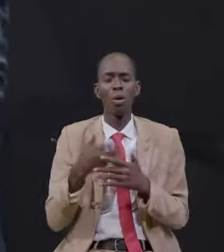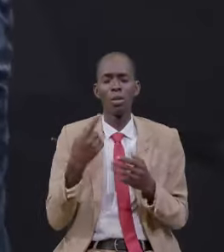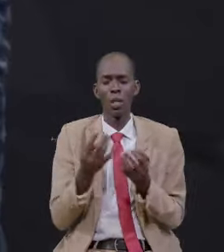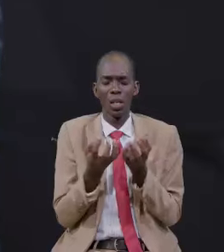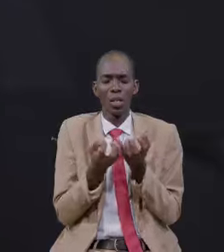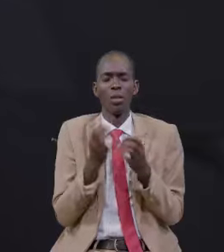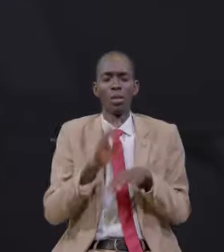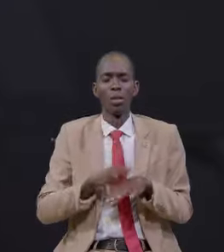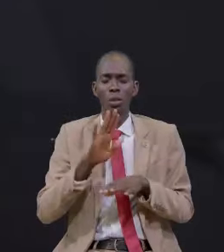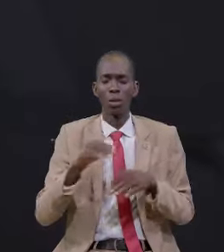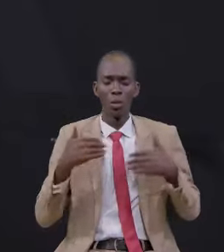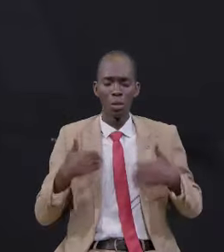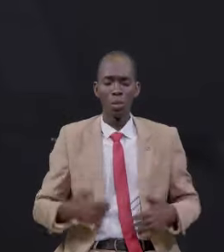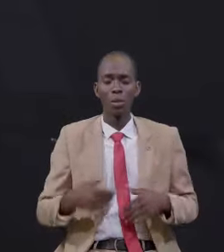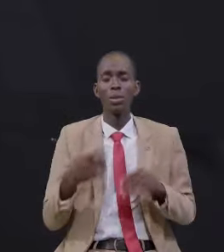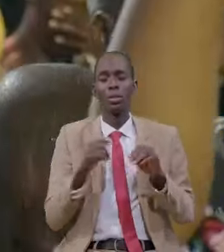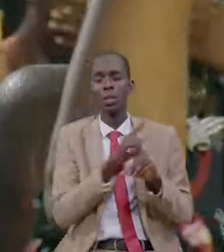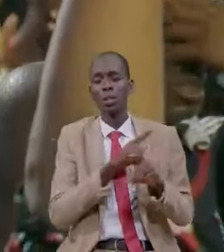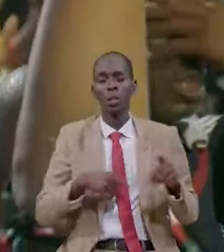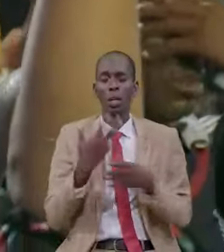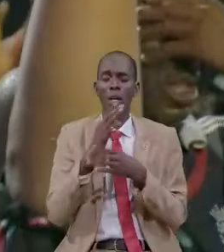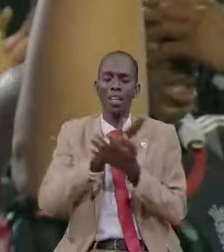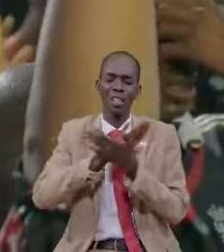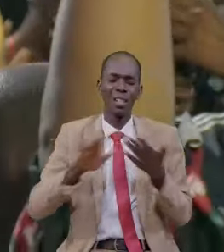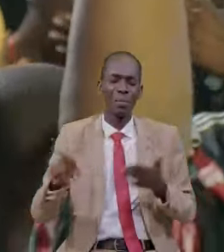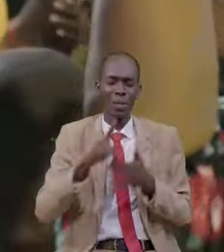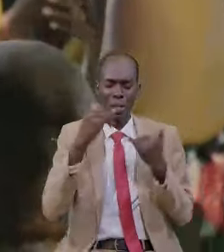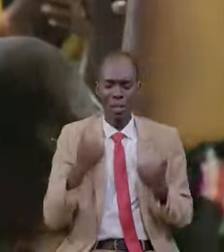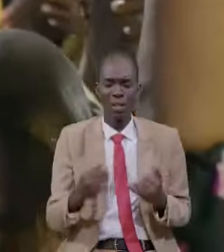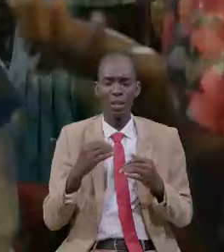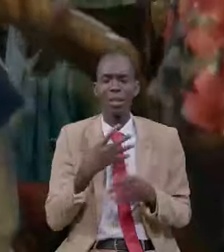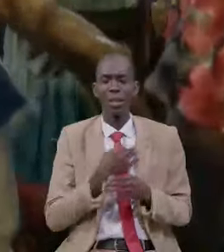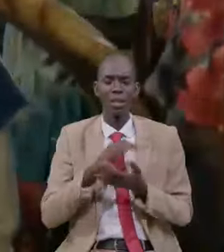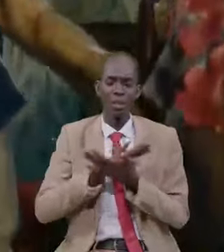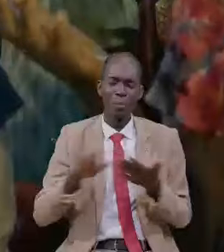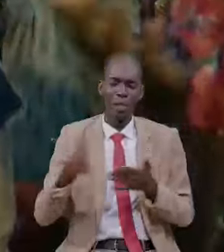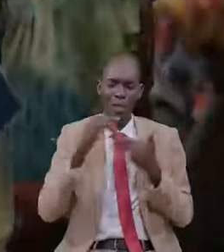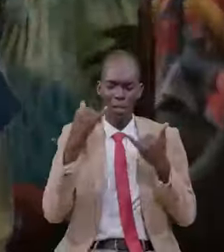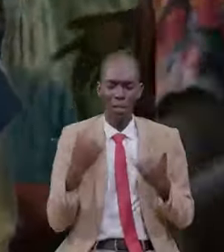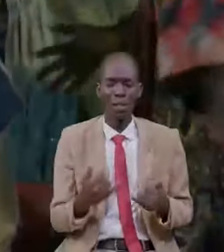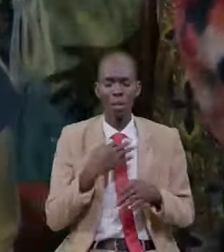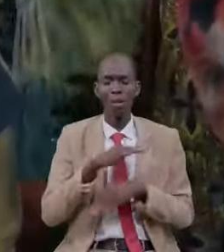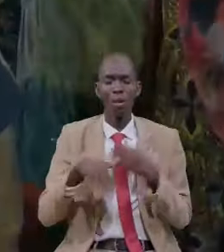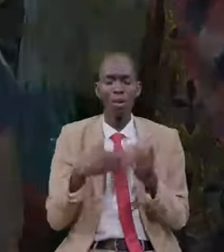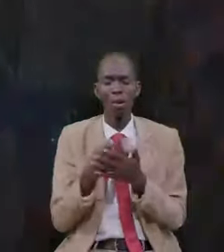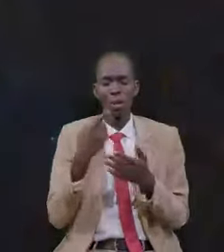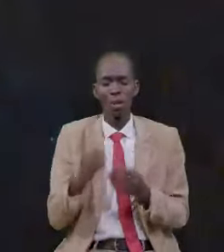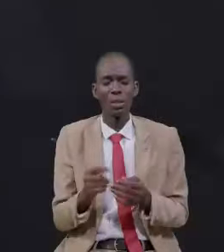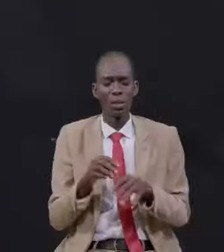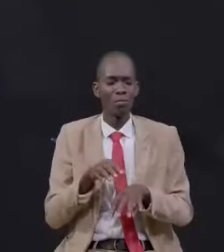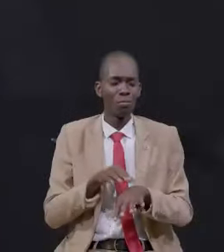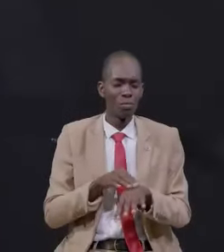skin, the hand of the Lord cleanses you now, heals you now, and all the skin disease with